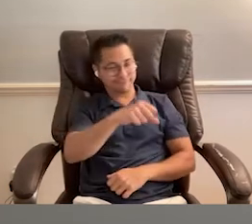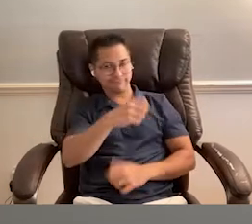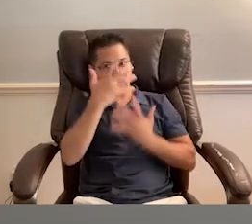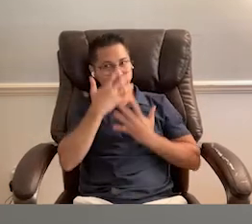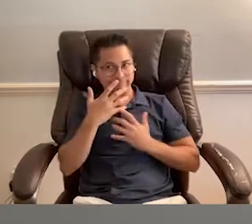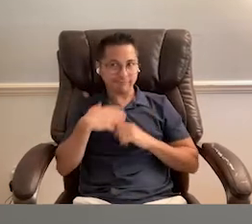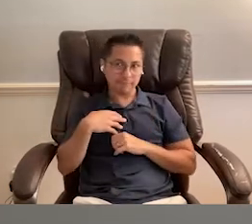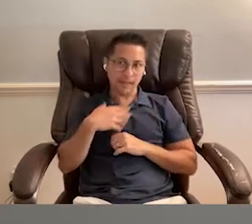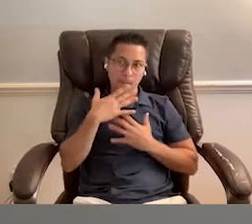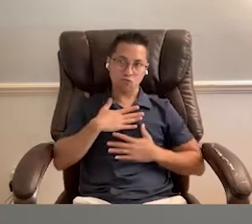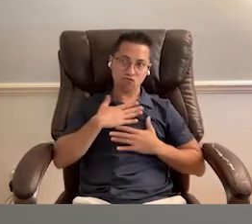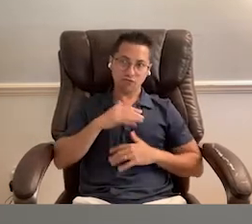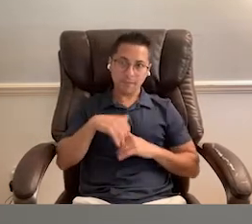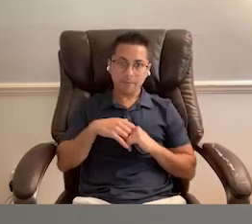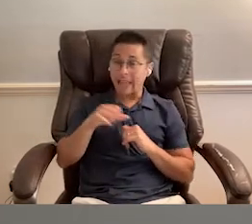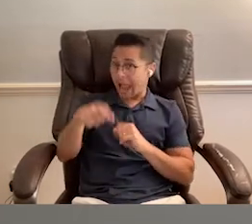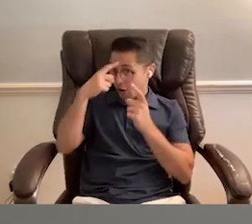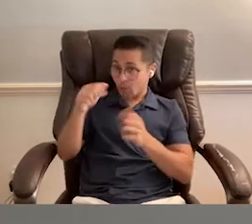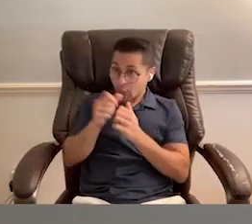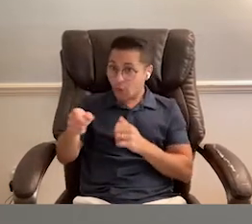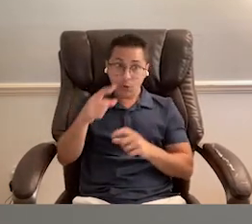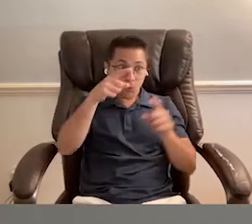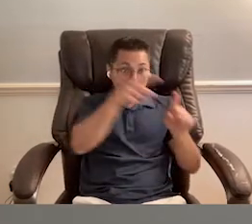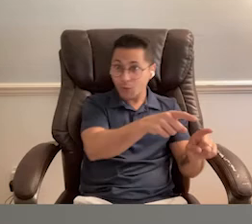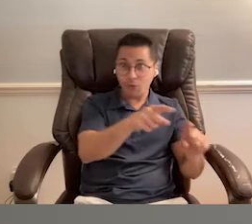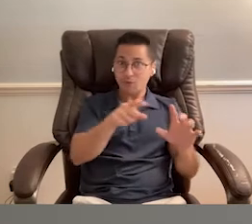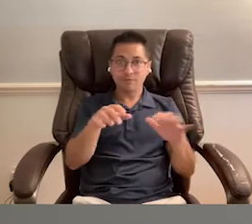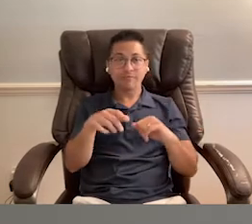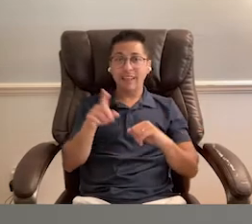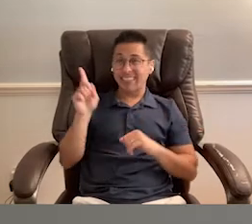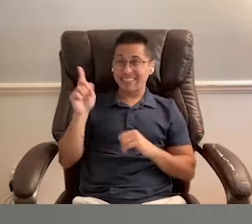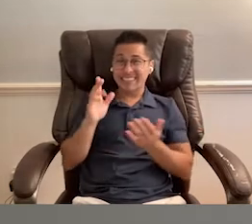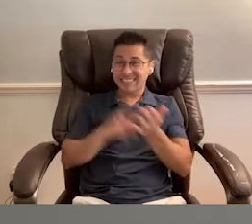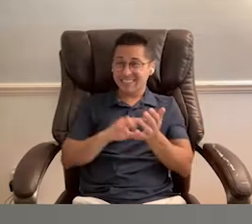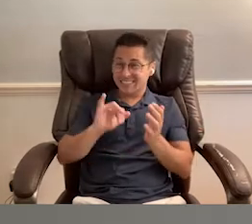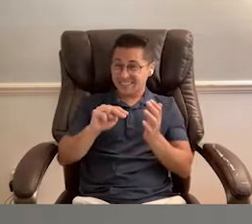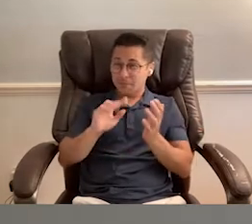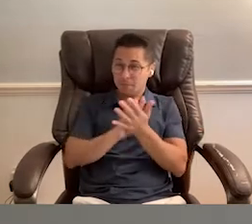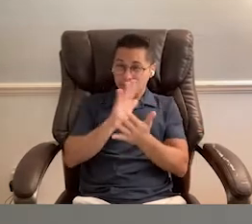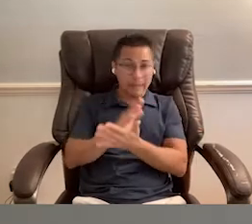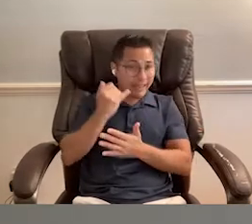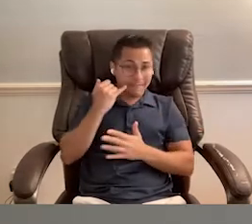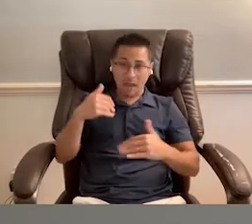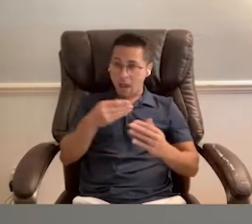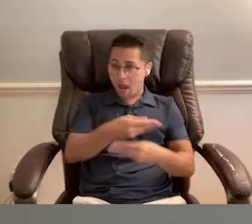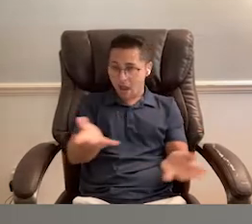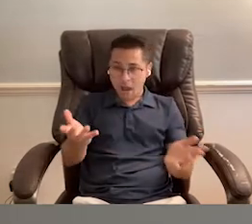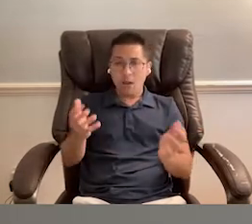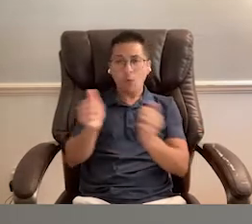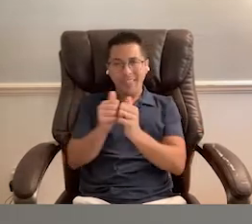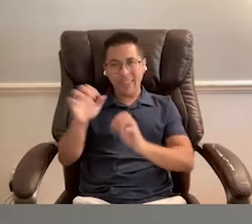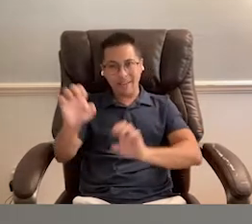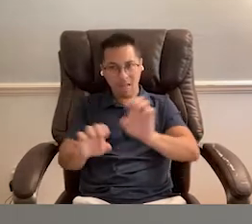that. So I agree with you, I agree with you. This is the sign-in sheet. If it didn't make around with an